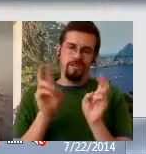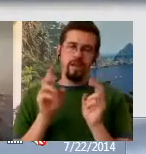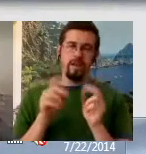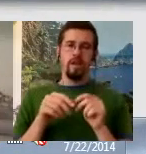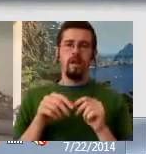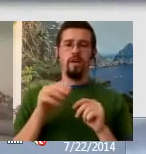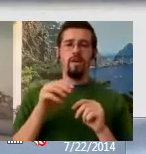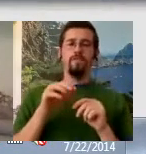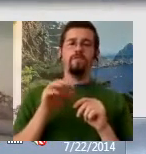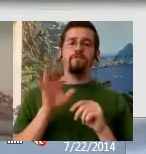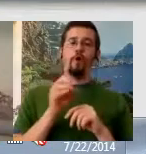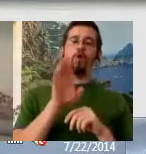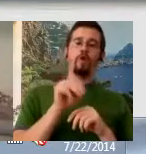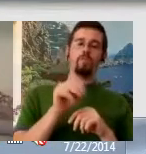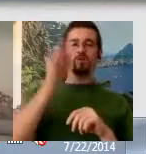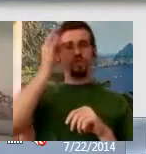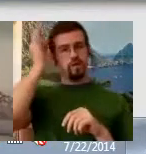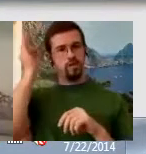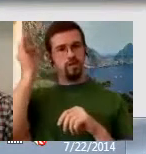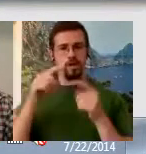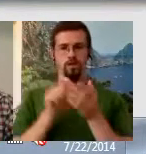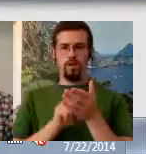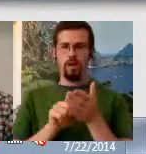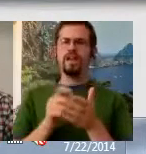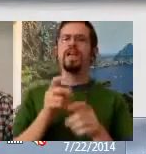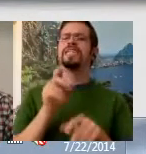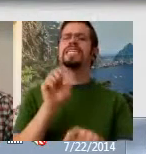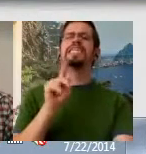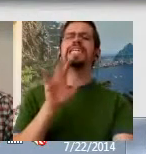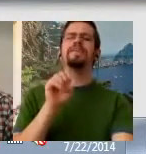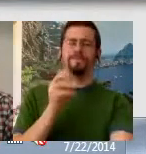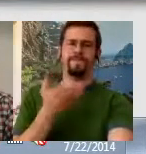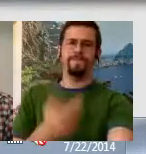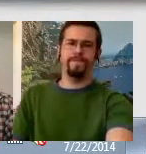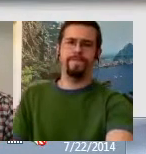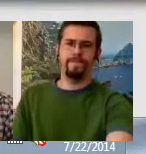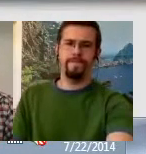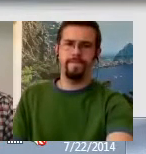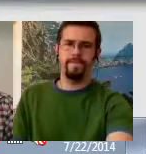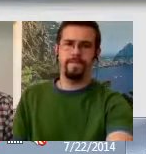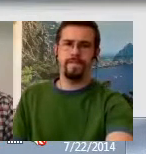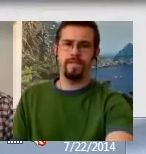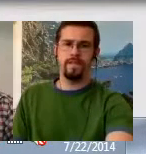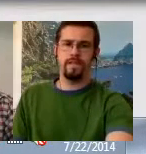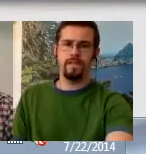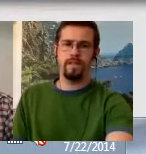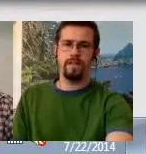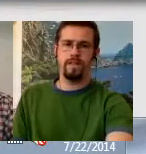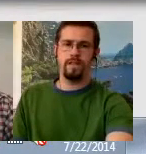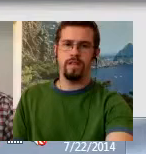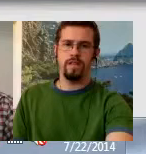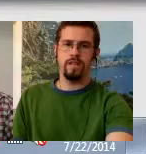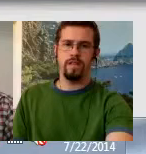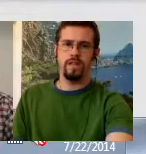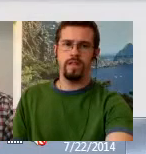But it's See, just click right there. Yeah, there it is. There. Yes. See, can you see on the screen?